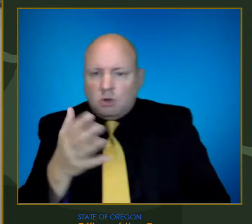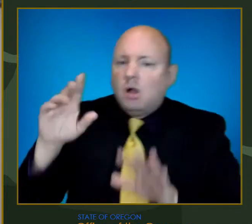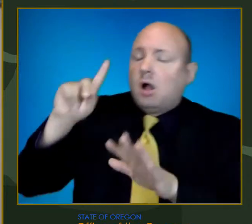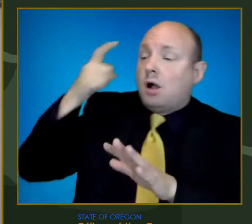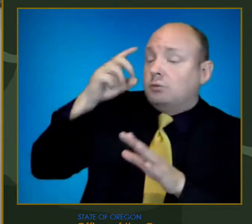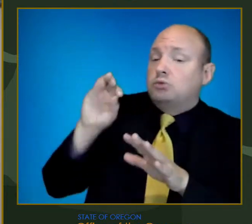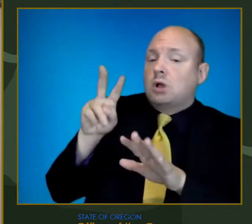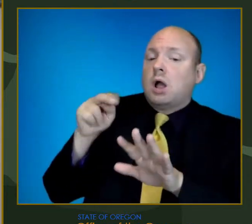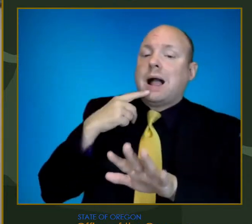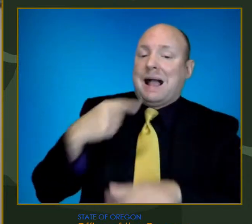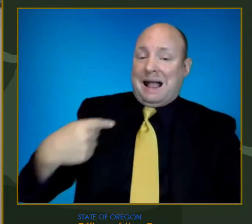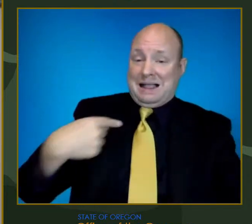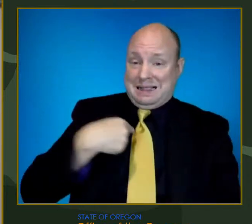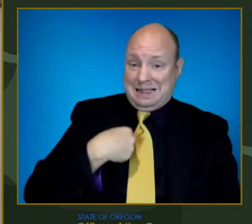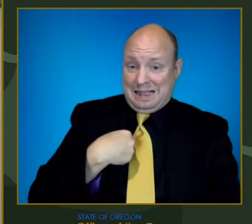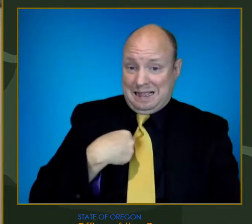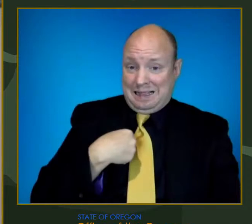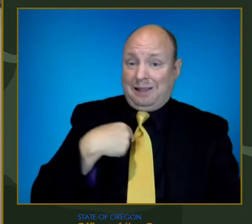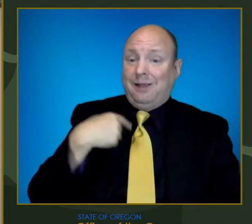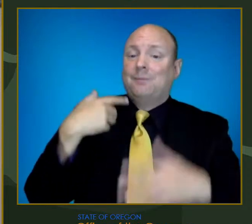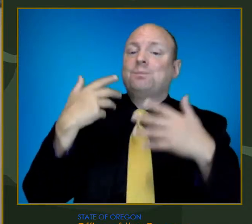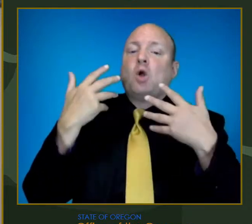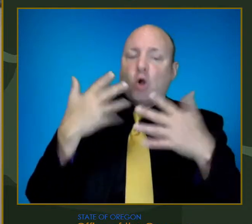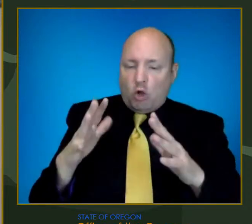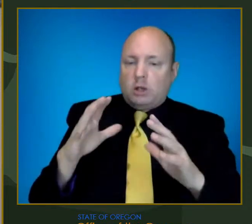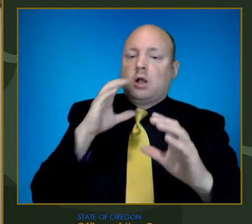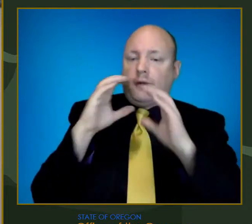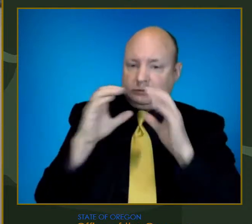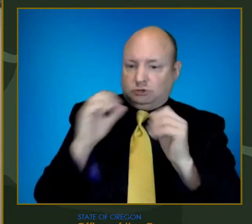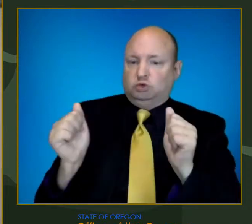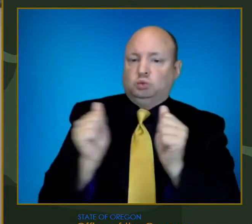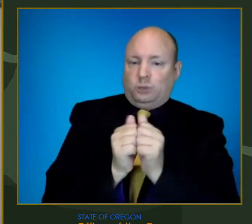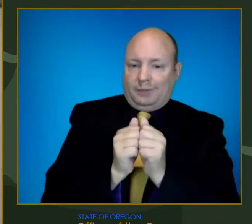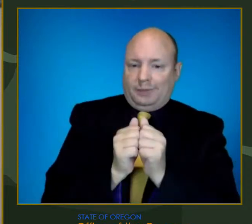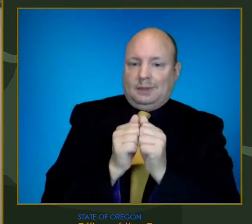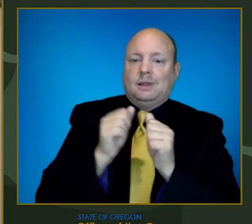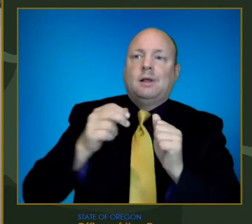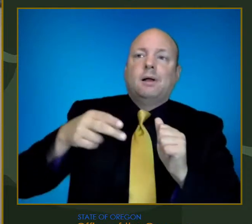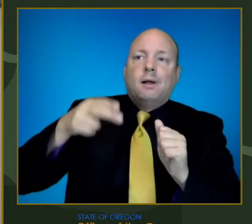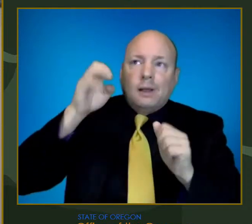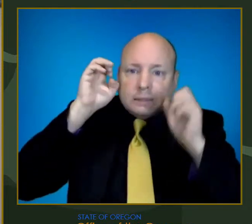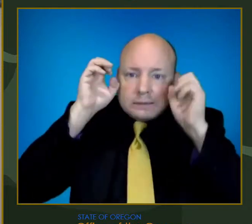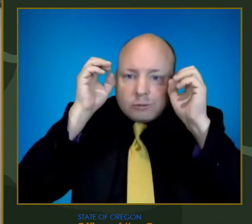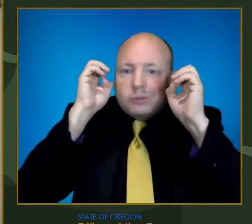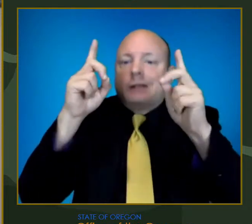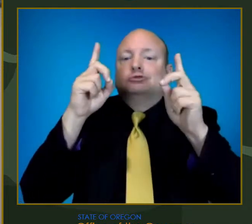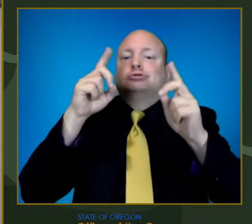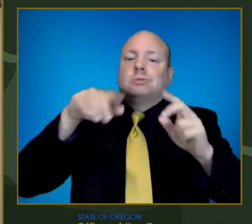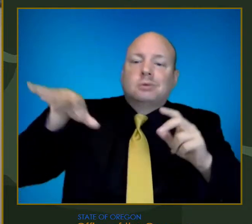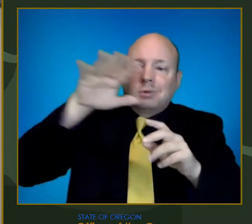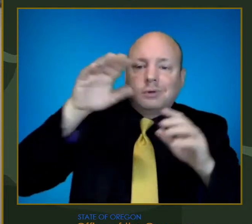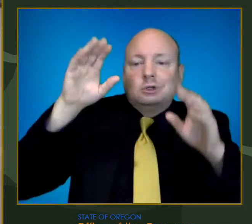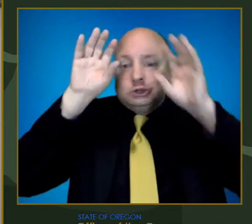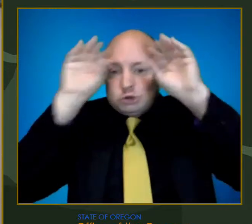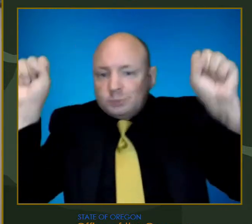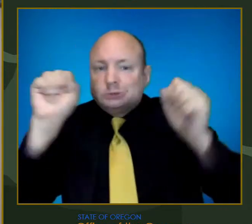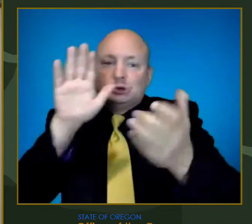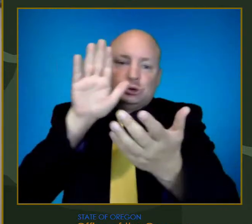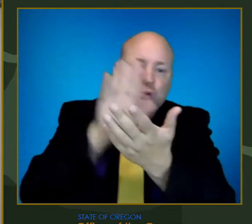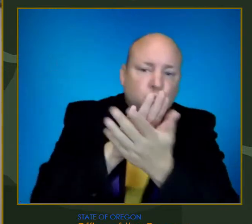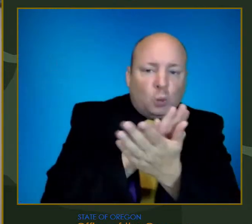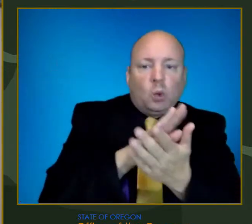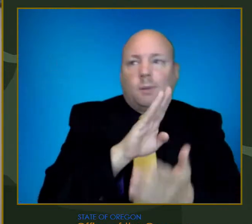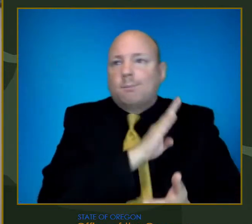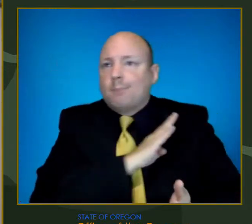time to have conversations with the educator workforce, including our superintendents and school boards. We'd like to do the same thing with